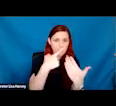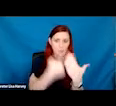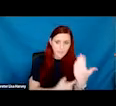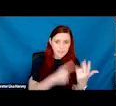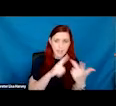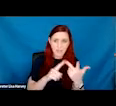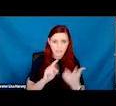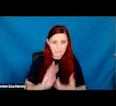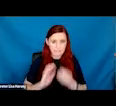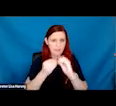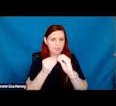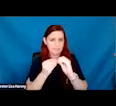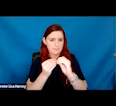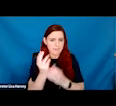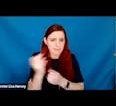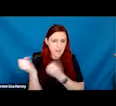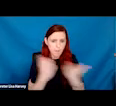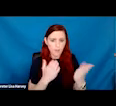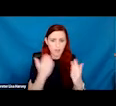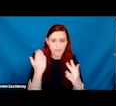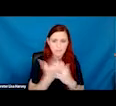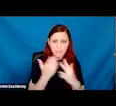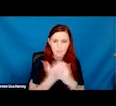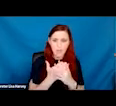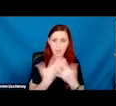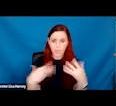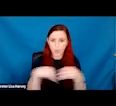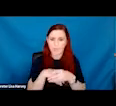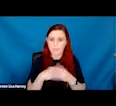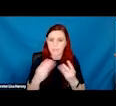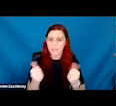and delivery of accessible, inclusive facilities and services.